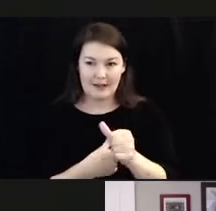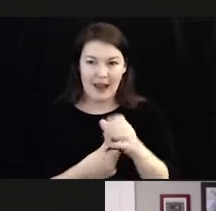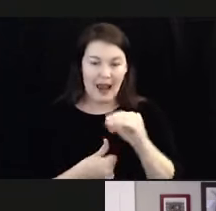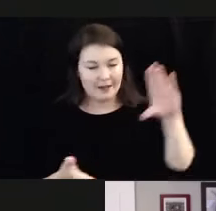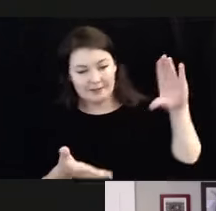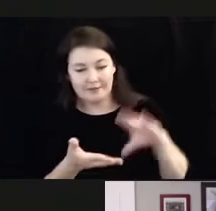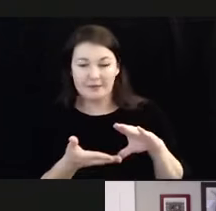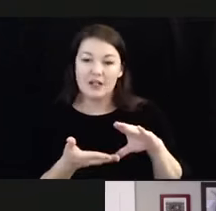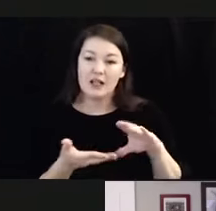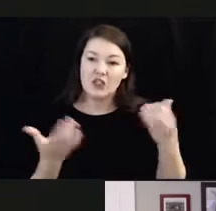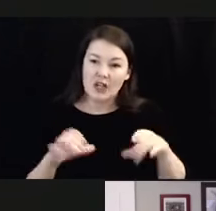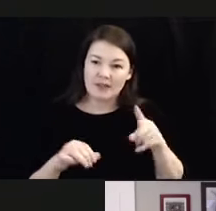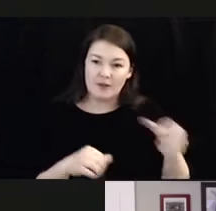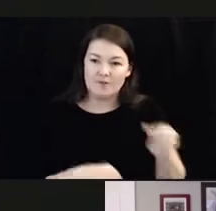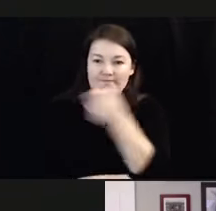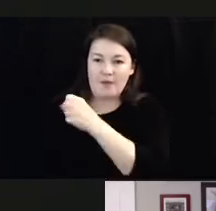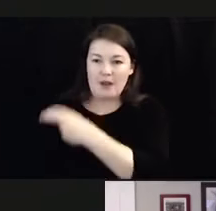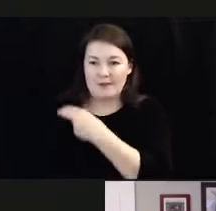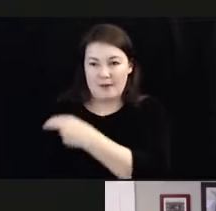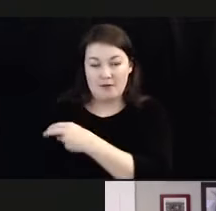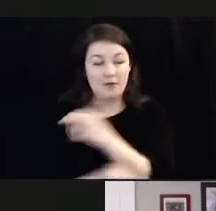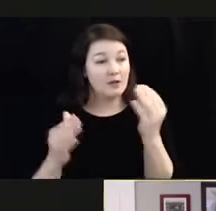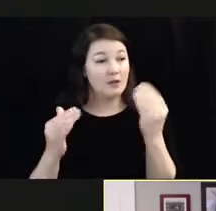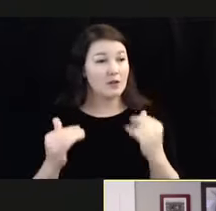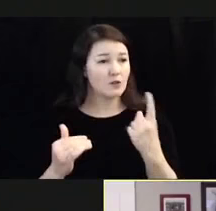die. Next question.